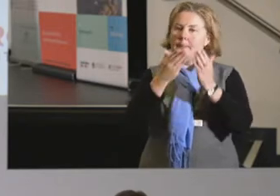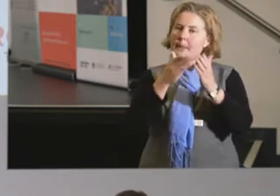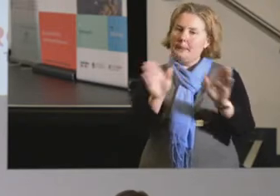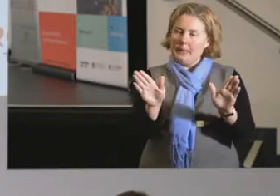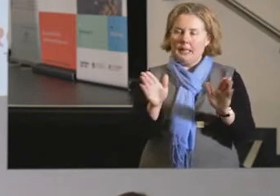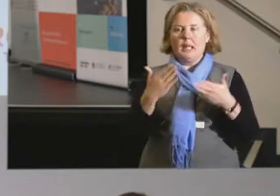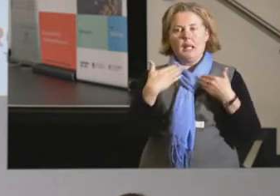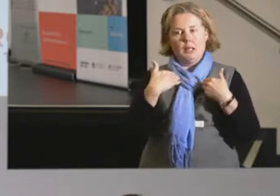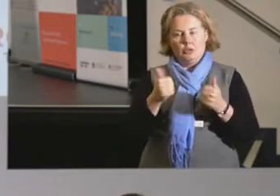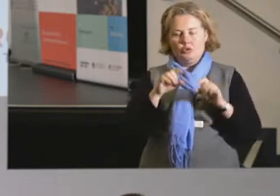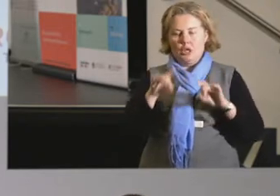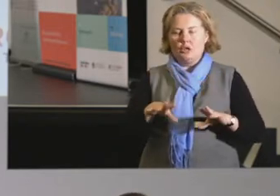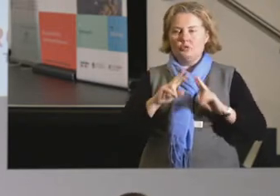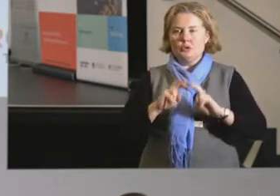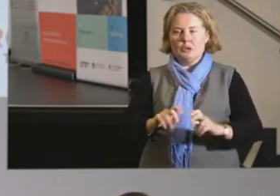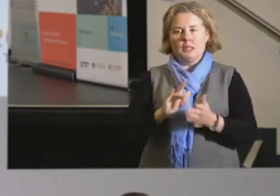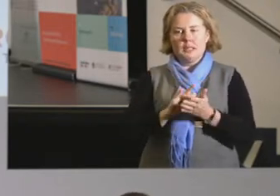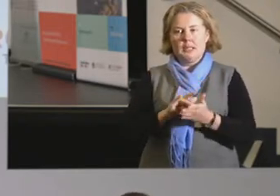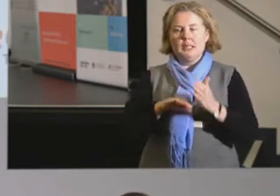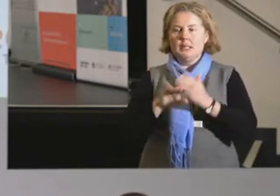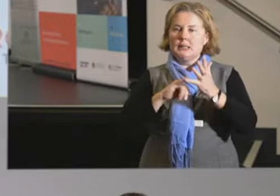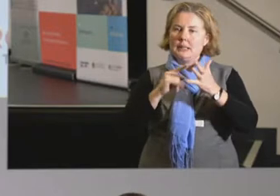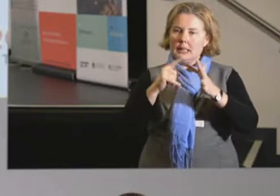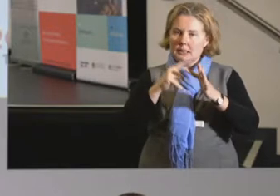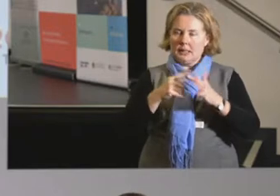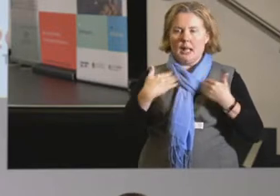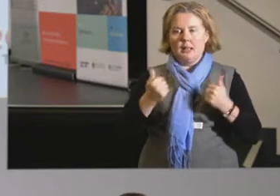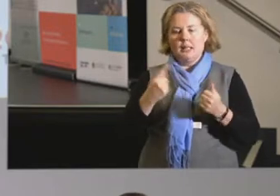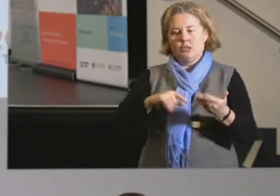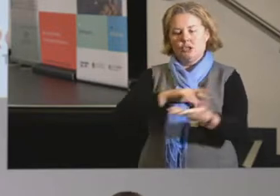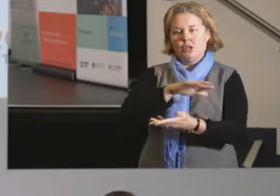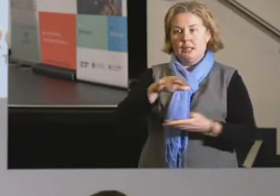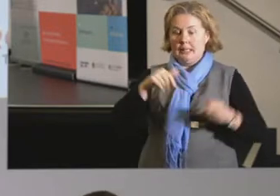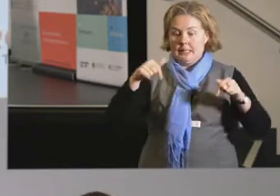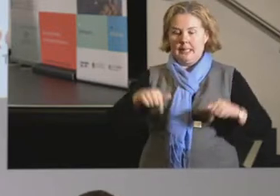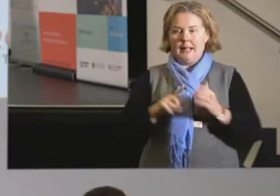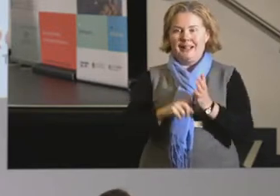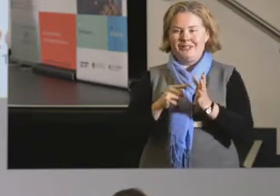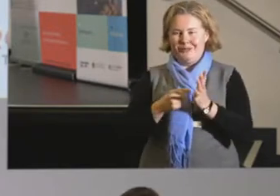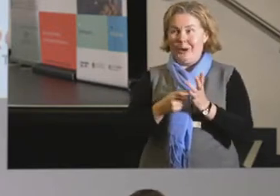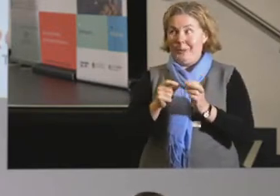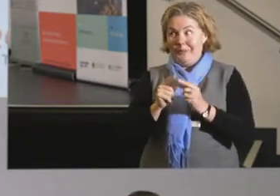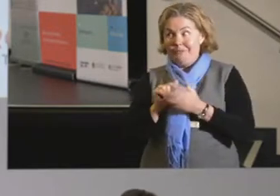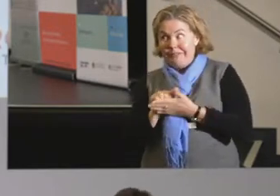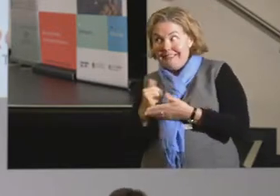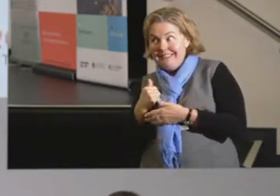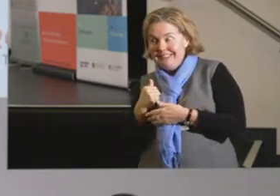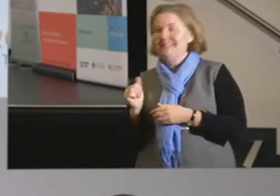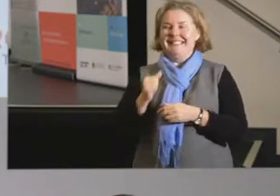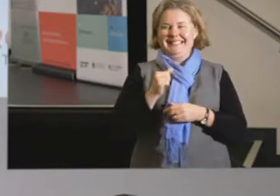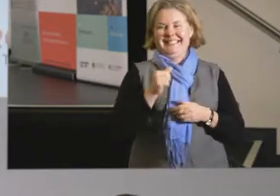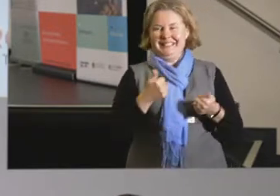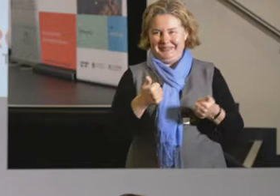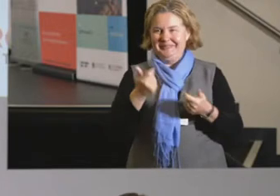and Society here in, it is at La Trobe, yes? It is in